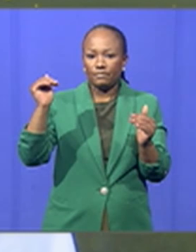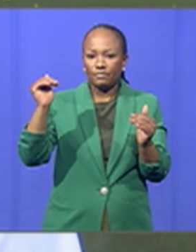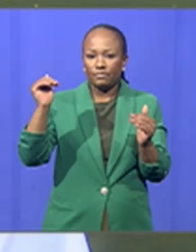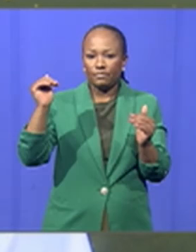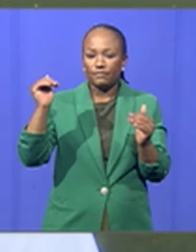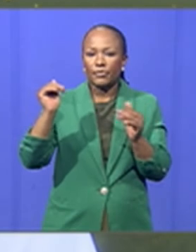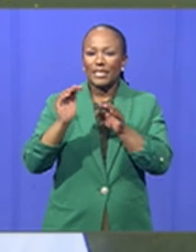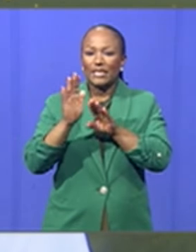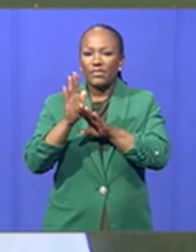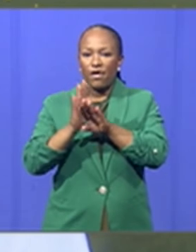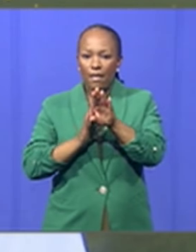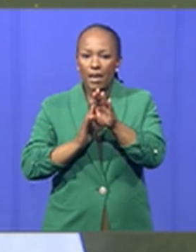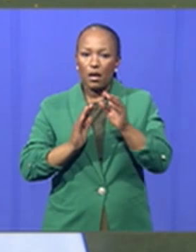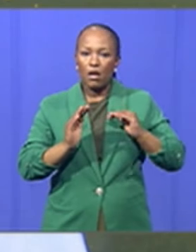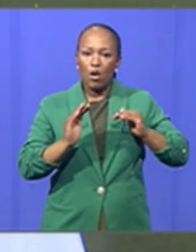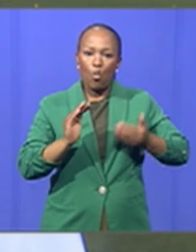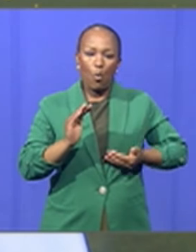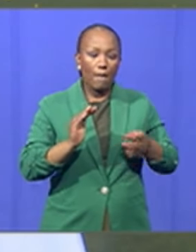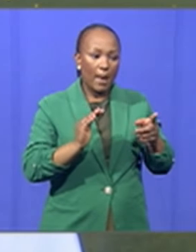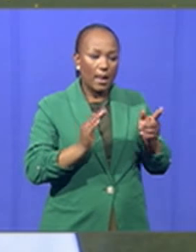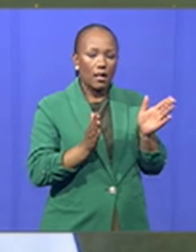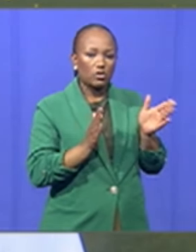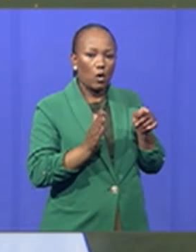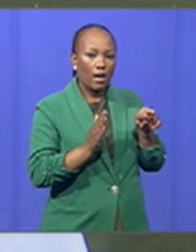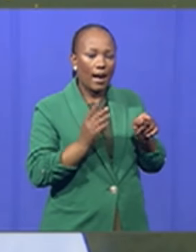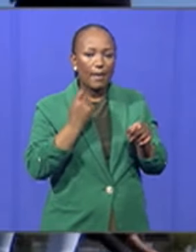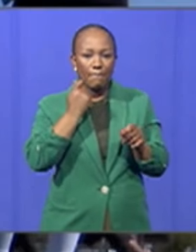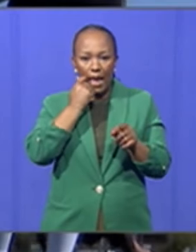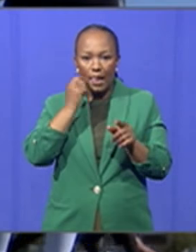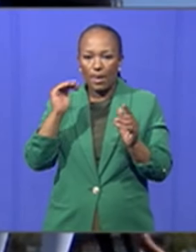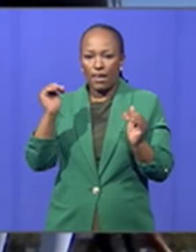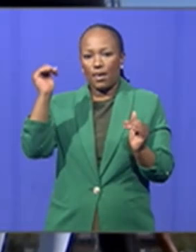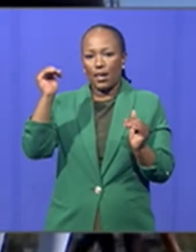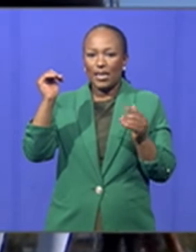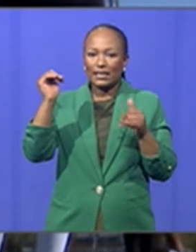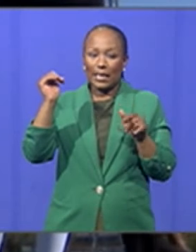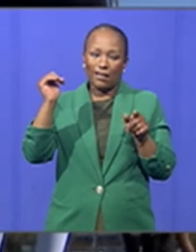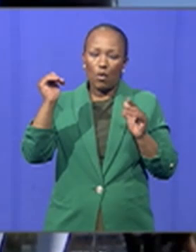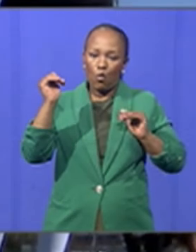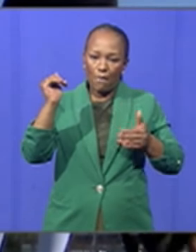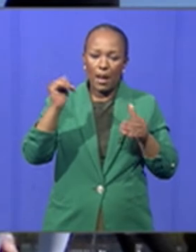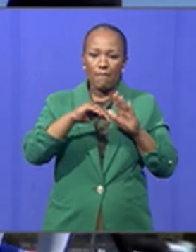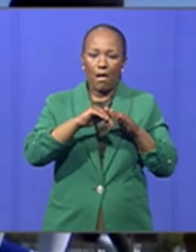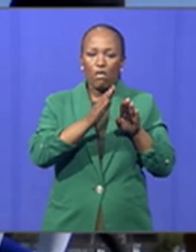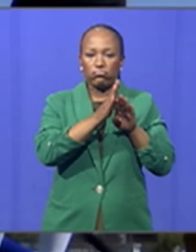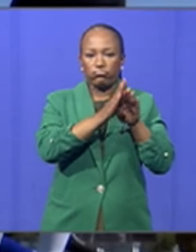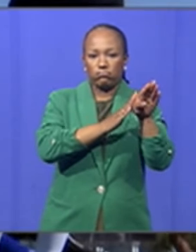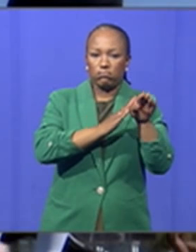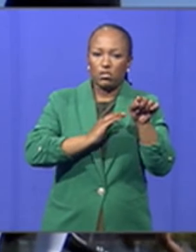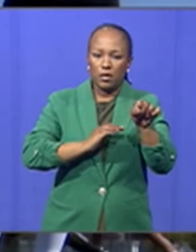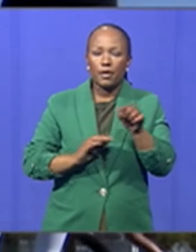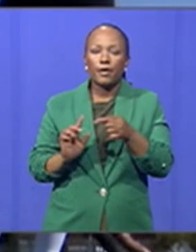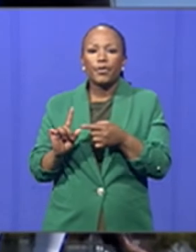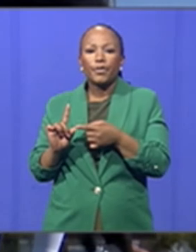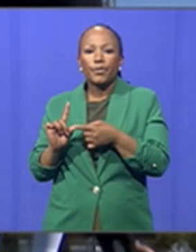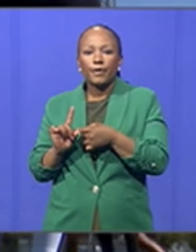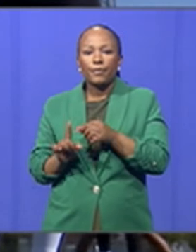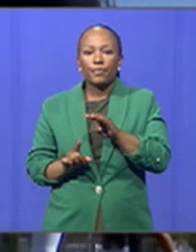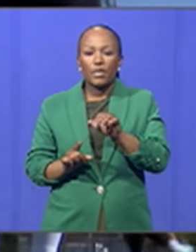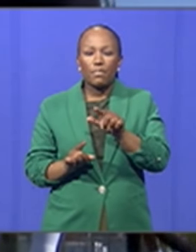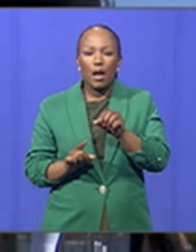the development of women's football and where the men's game is at. Go le bjalo Baloi o dumela gore papadi ya kgwele ya maoto ya basadi